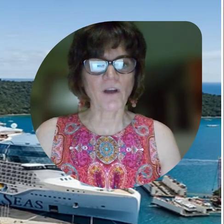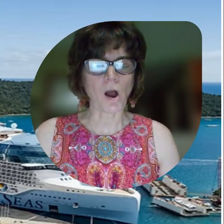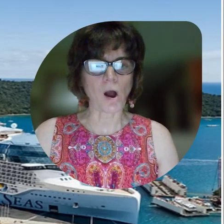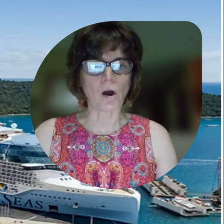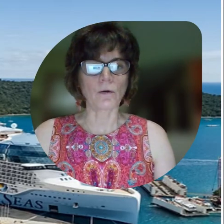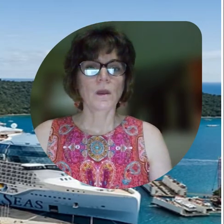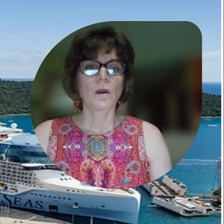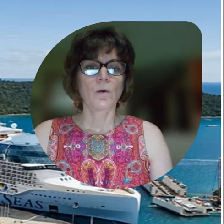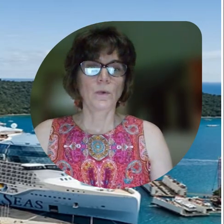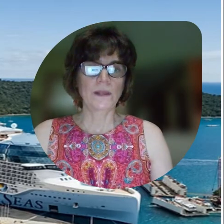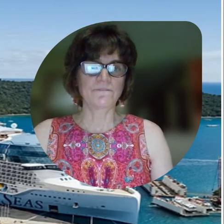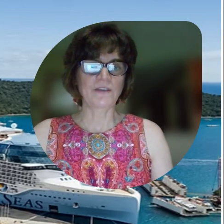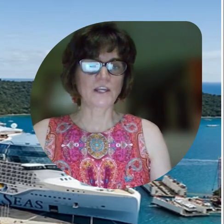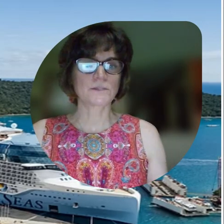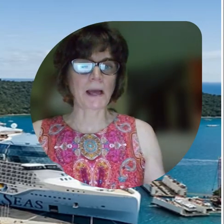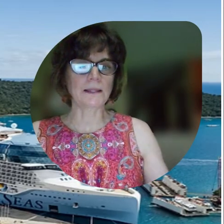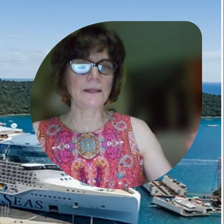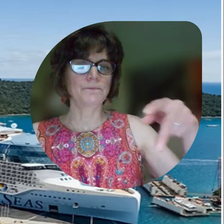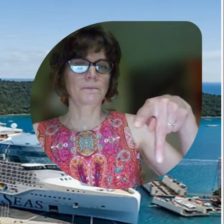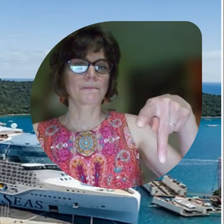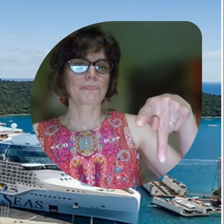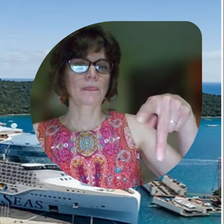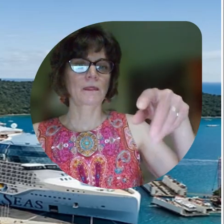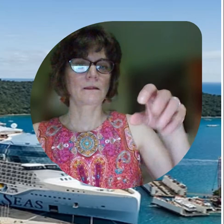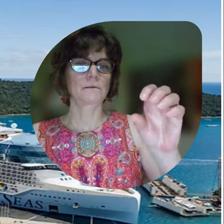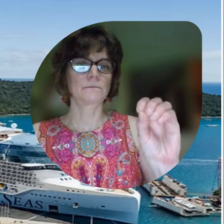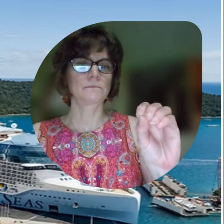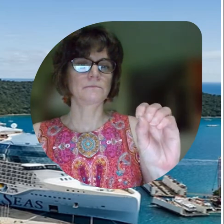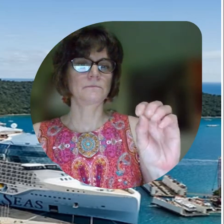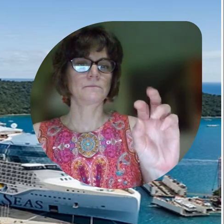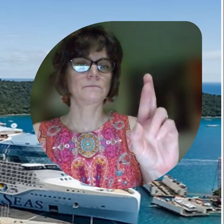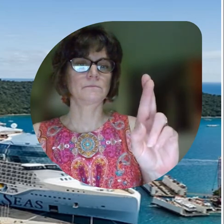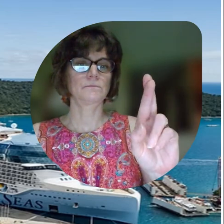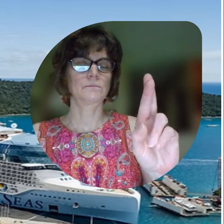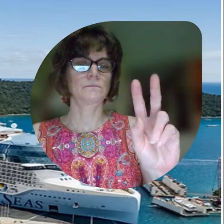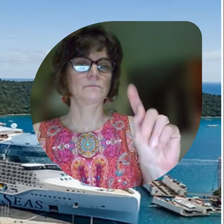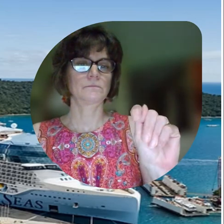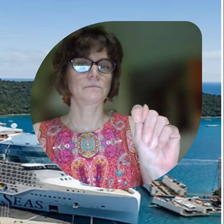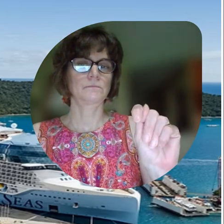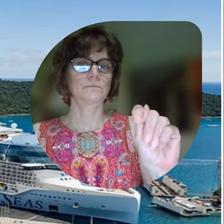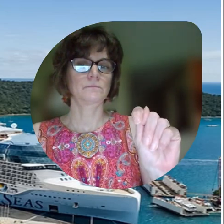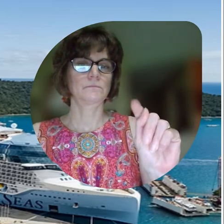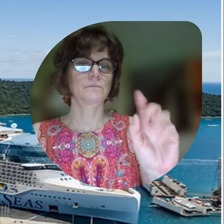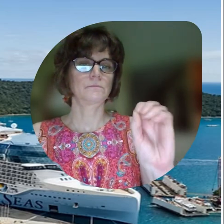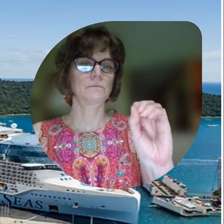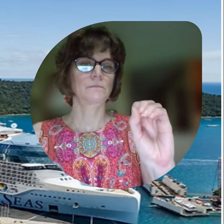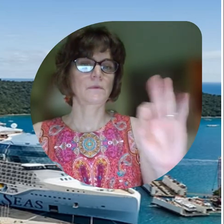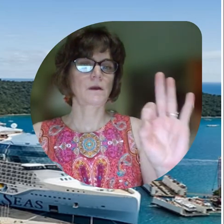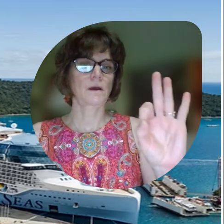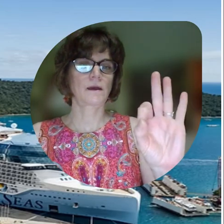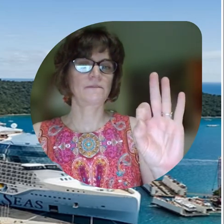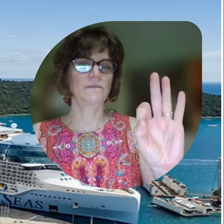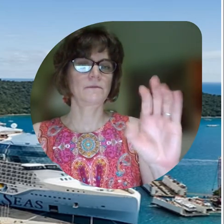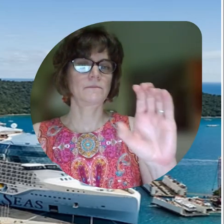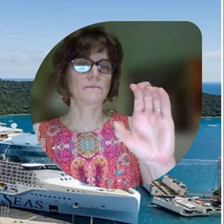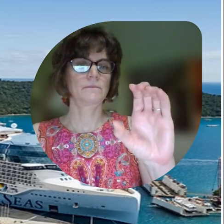Port of call. We can finger spell it.